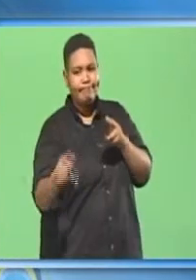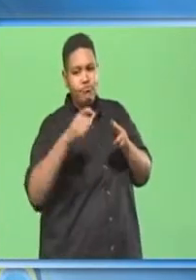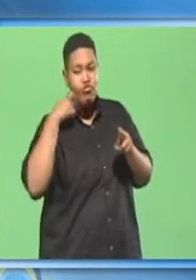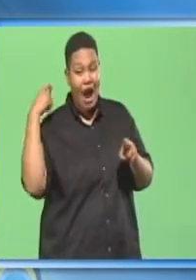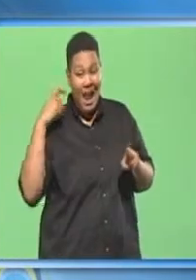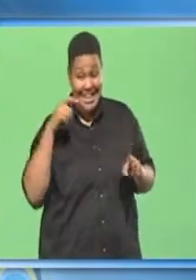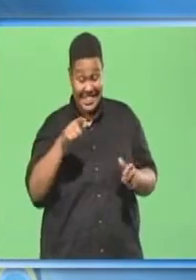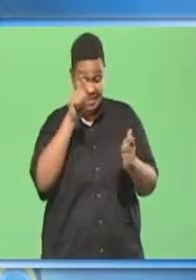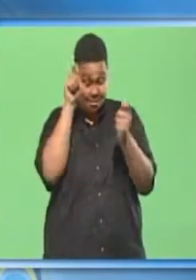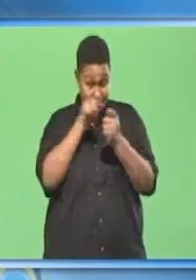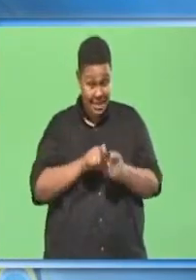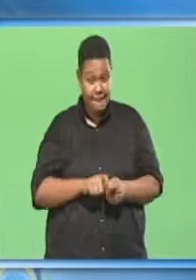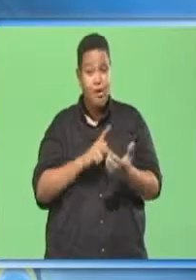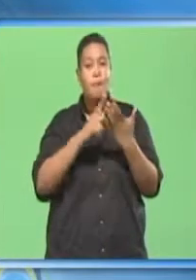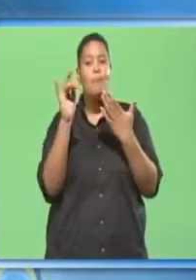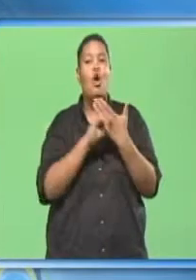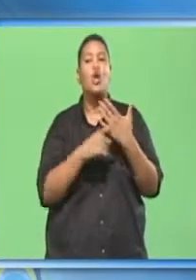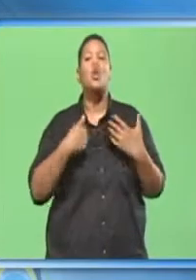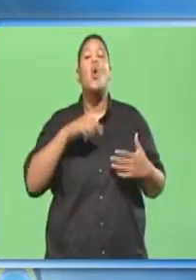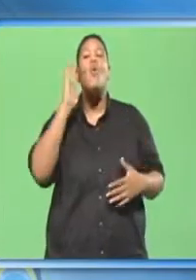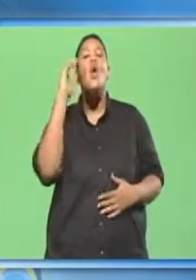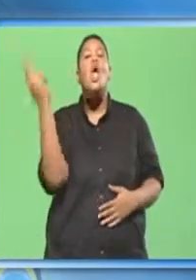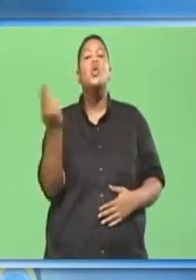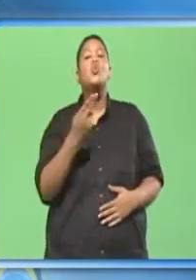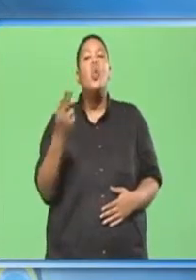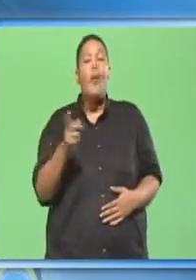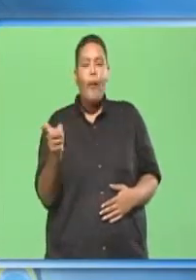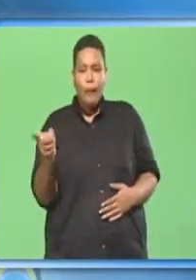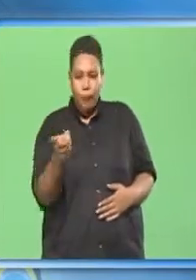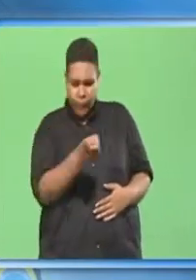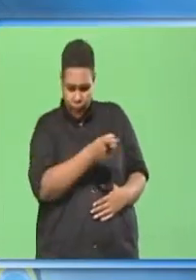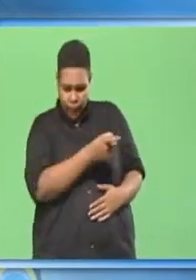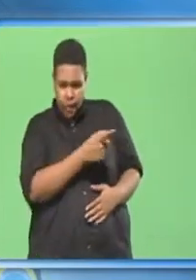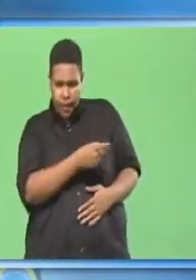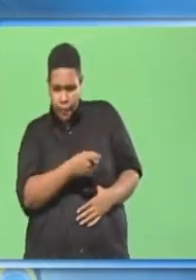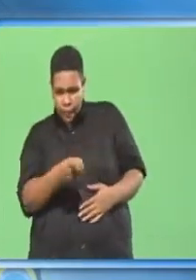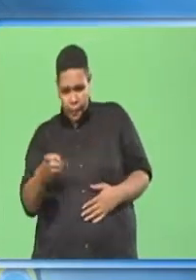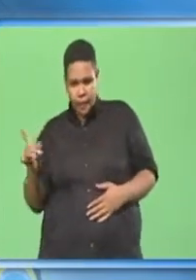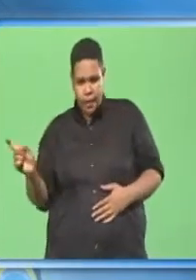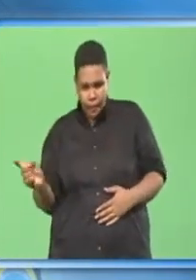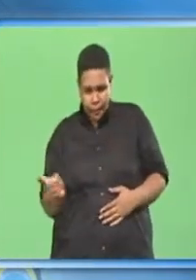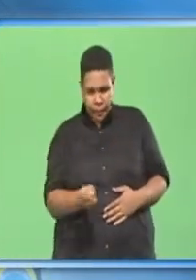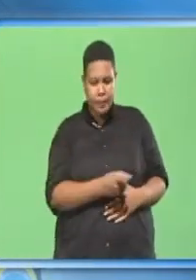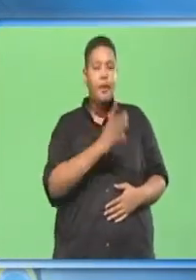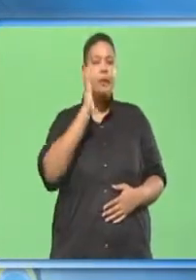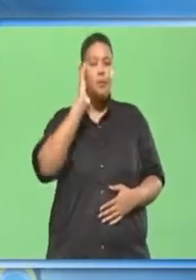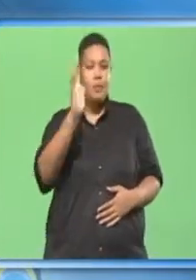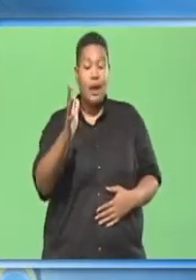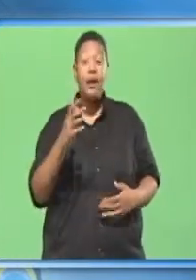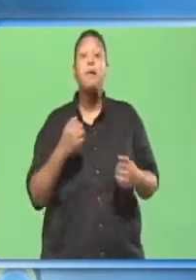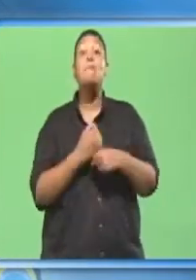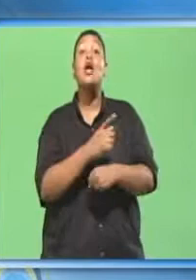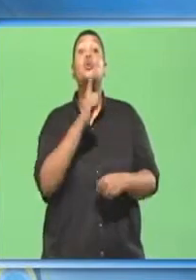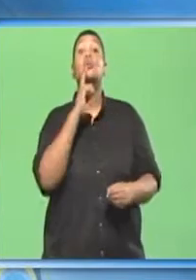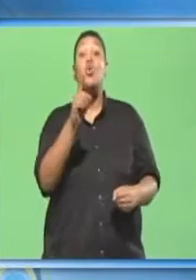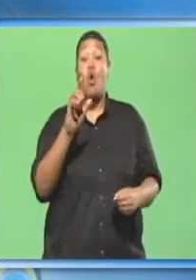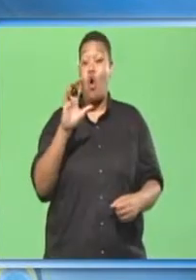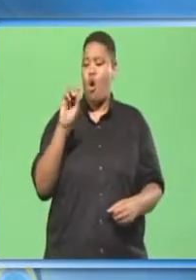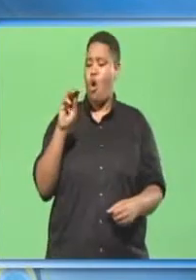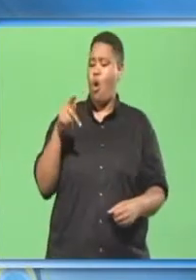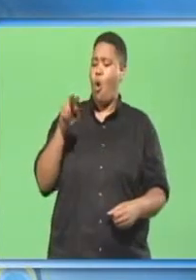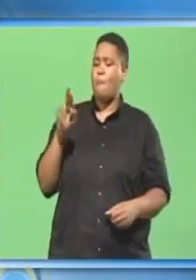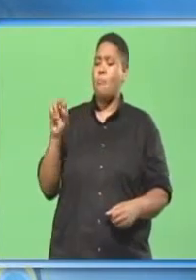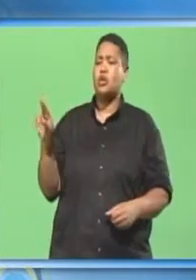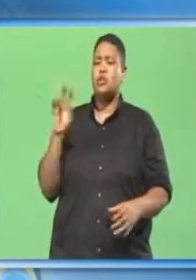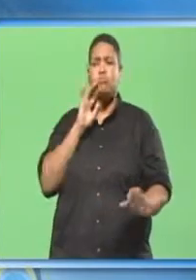In this particular project, we will be using the spraying method of application. Make sure the compressor is in good